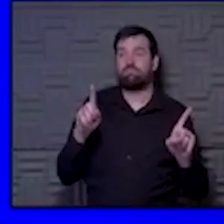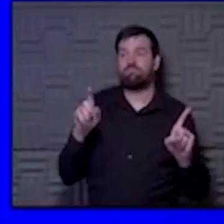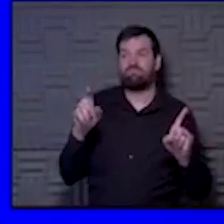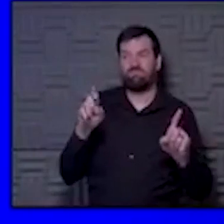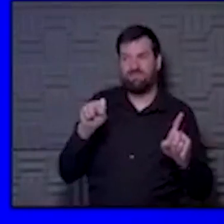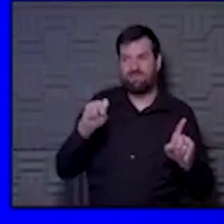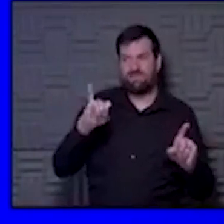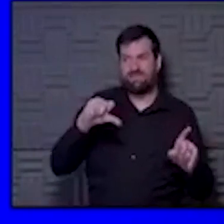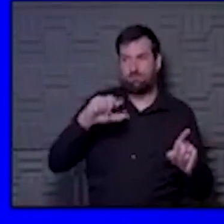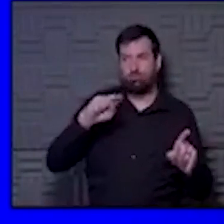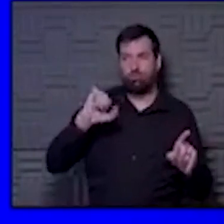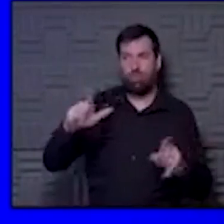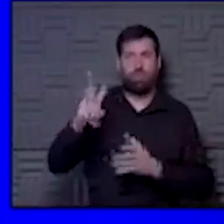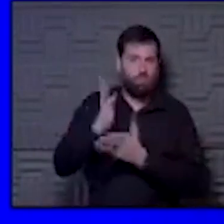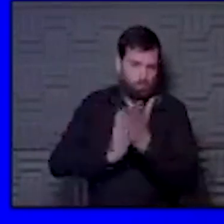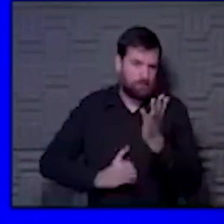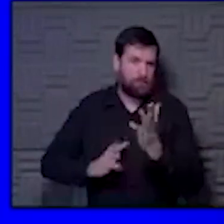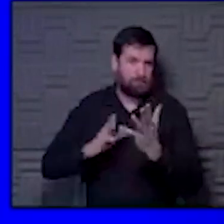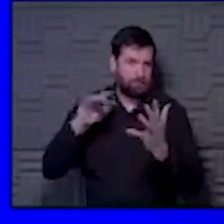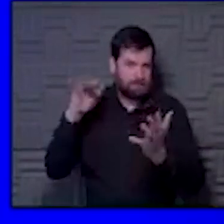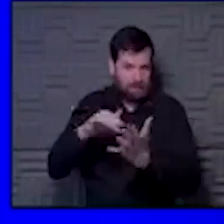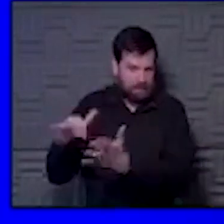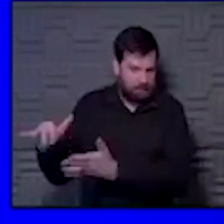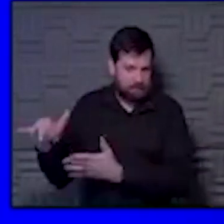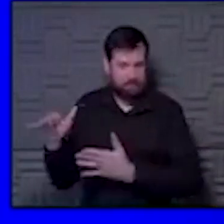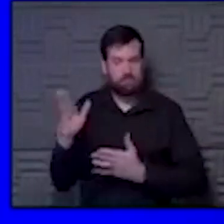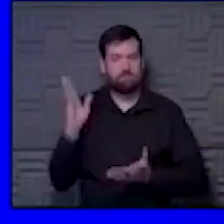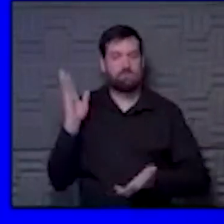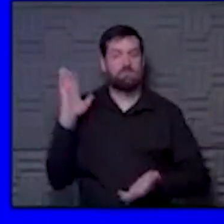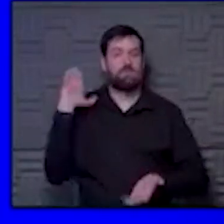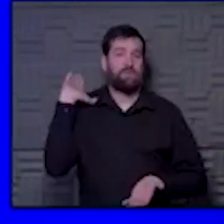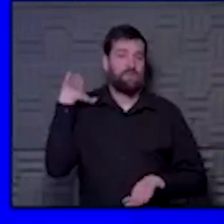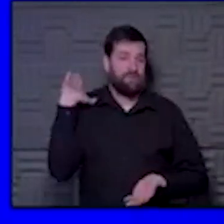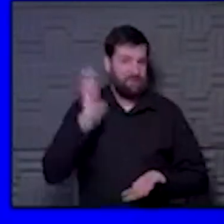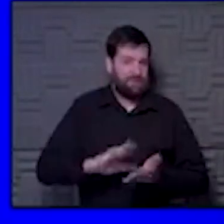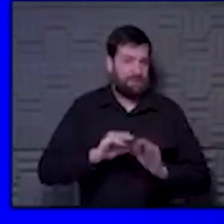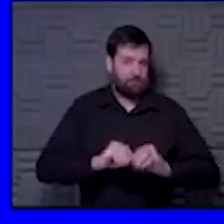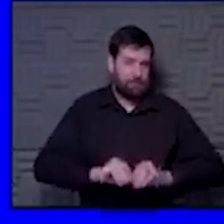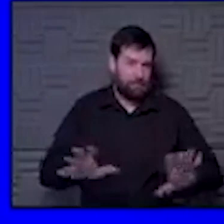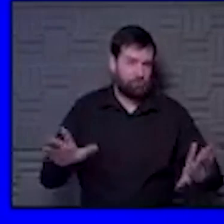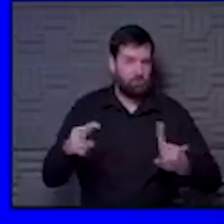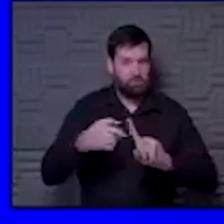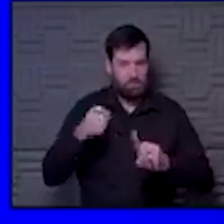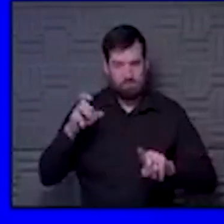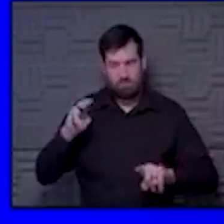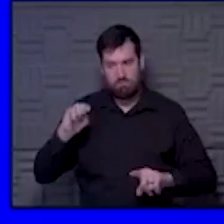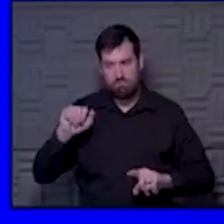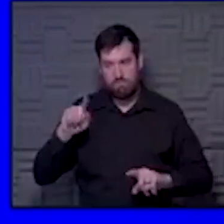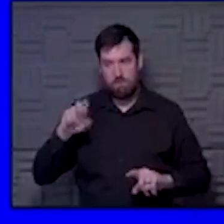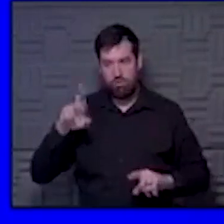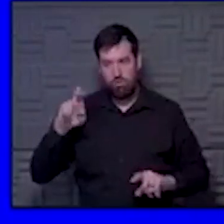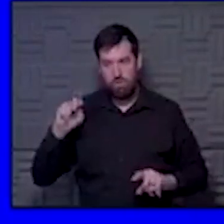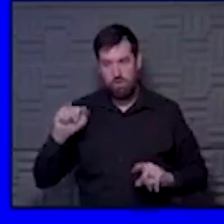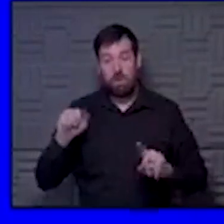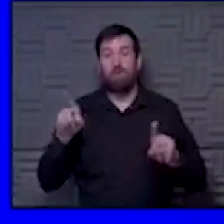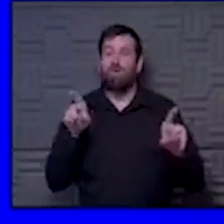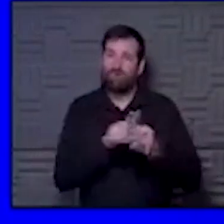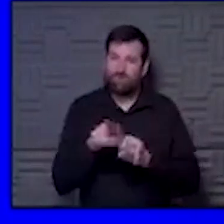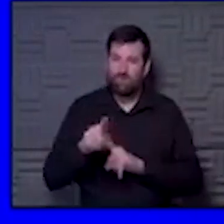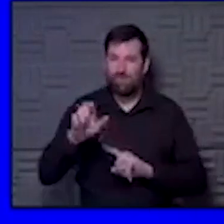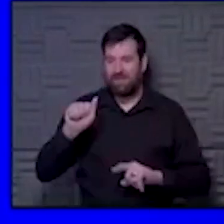of those early studies that you may have a reduced transmission from the Moderna vaccine as well as the AstraZeneca.